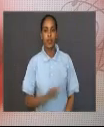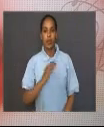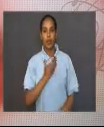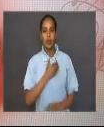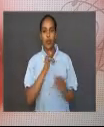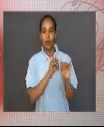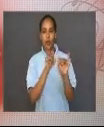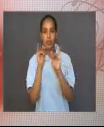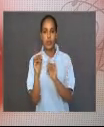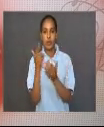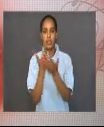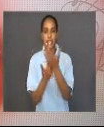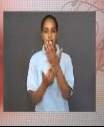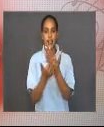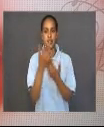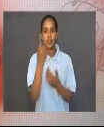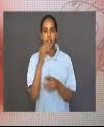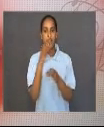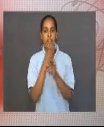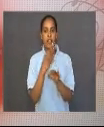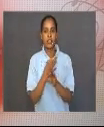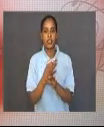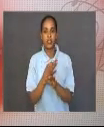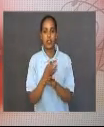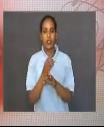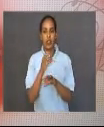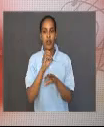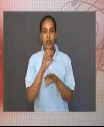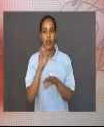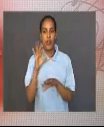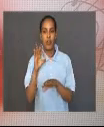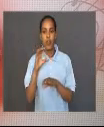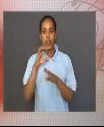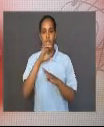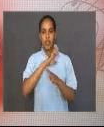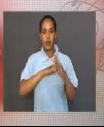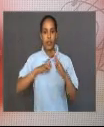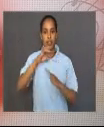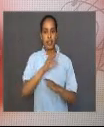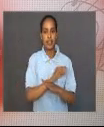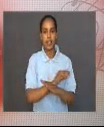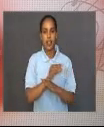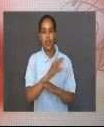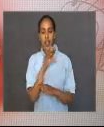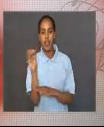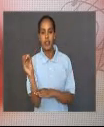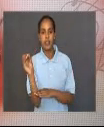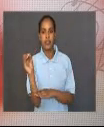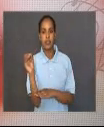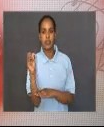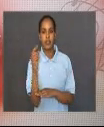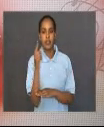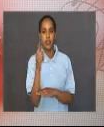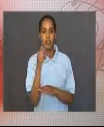We also discussed the function of an electrolytic cell and